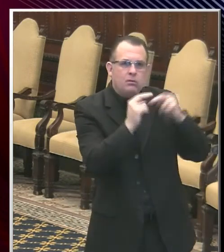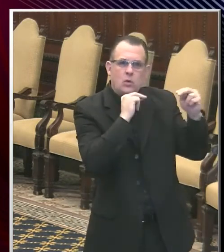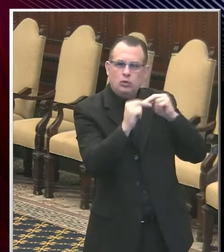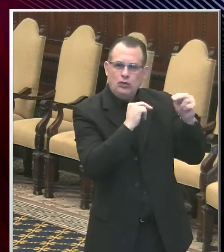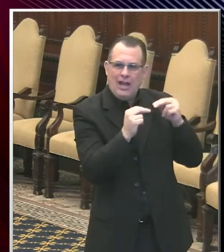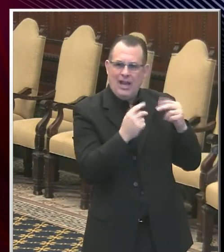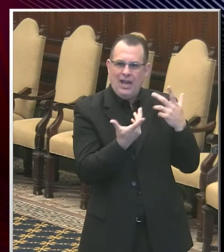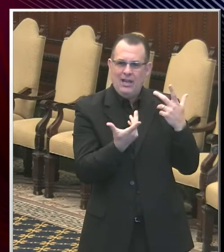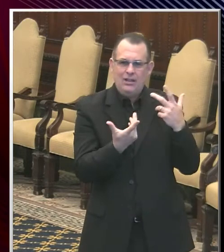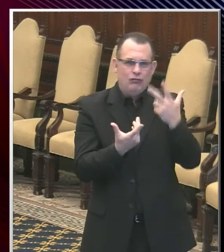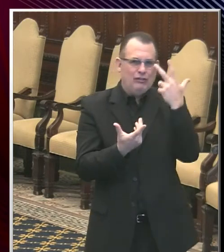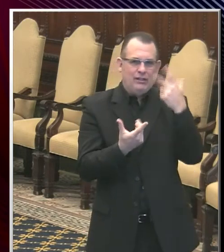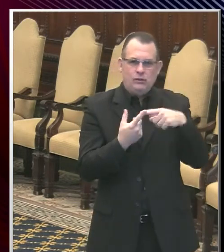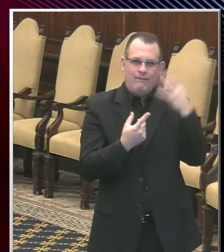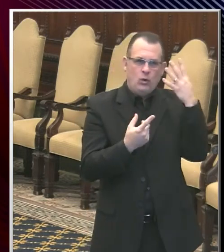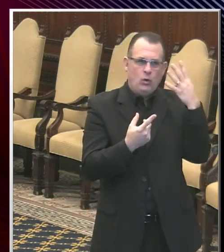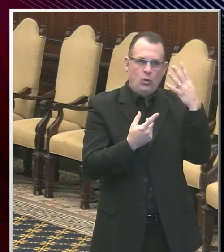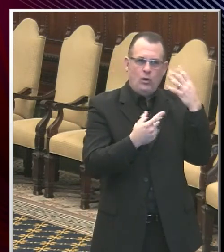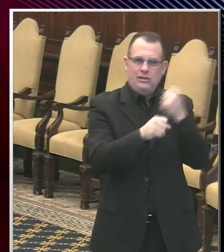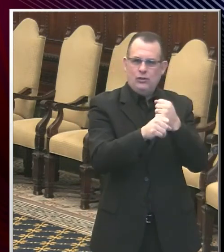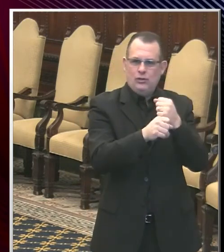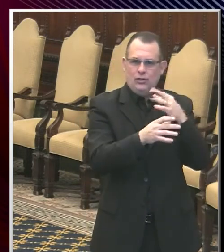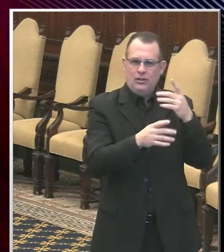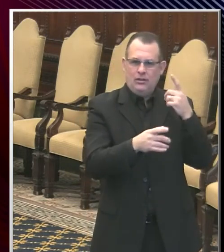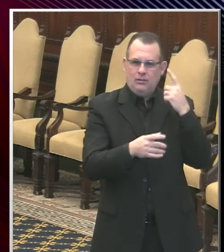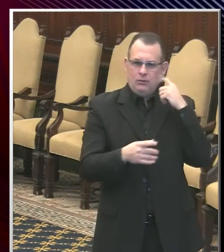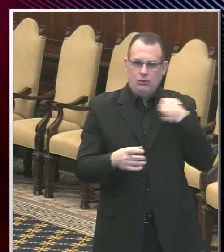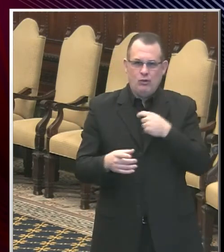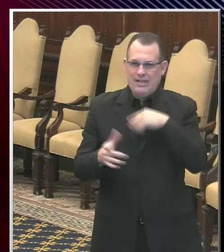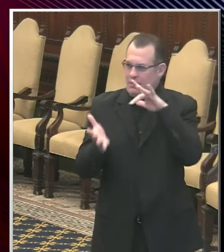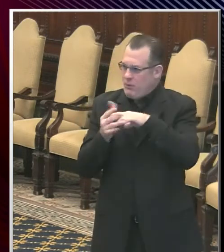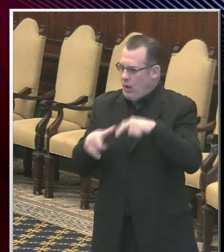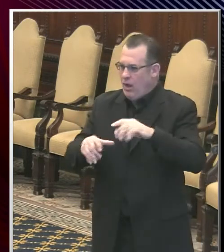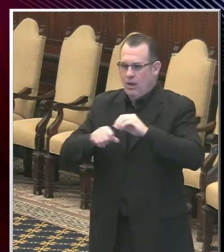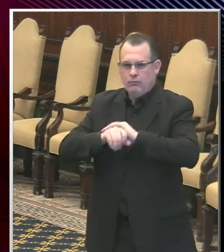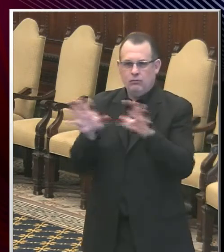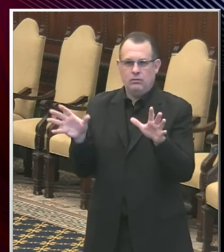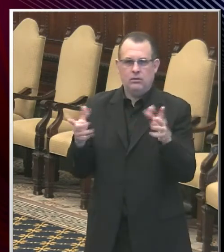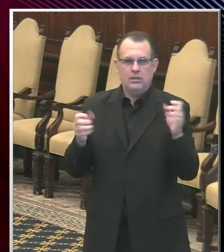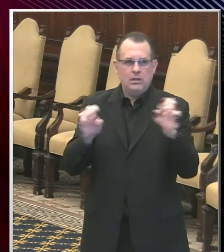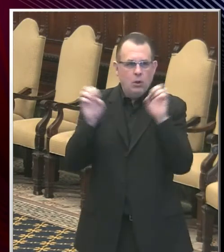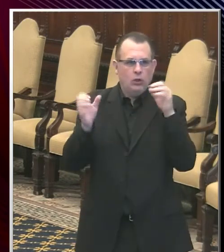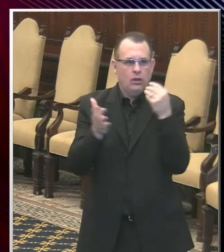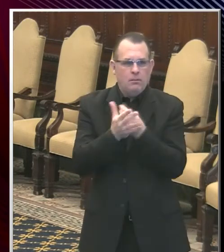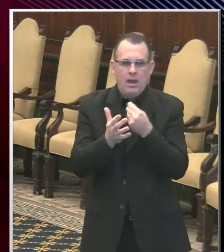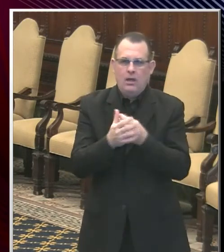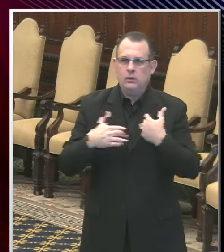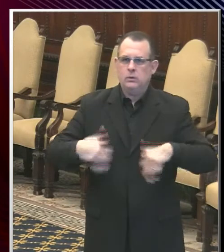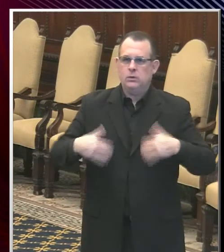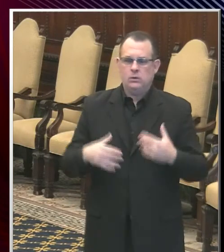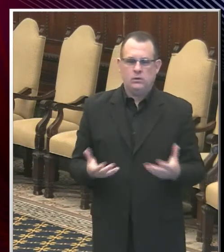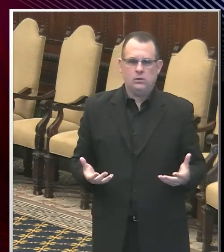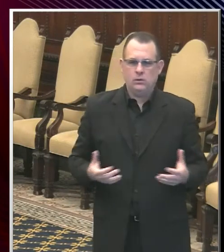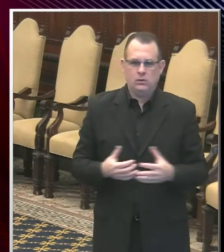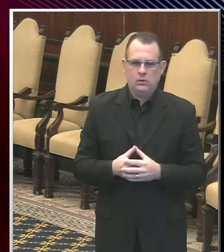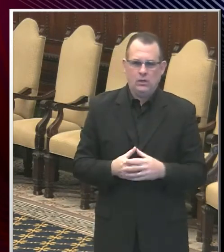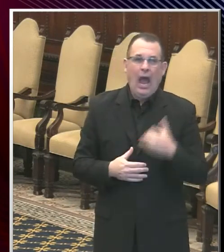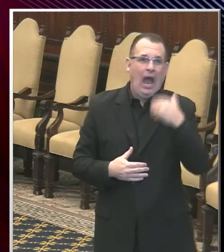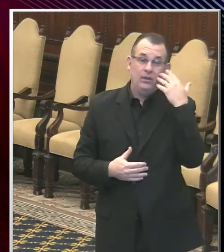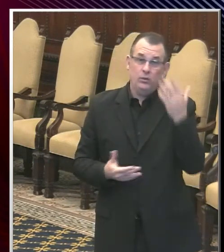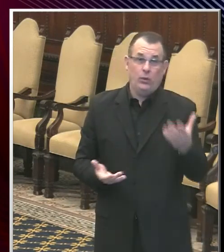4 year contract with these unions because we're in the middle of a medical and financial crisis. So I don't know, Rob, what